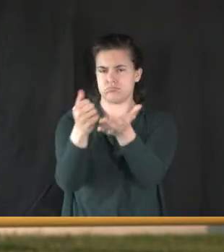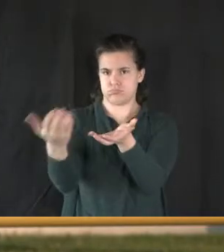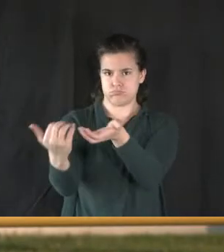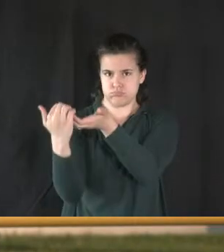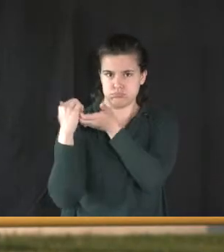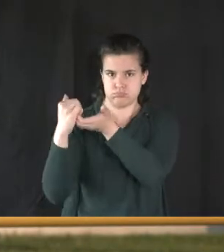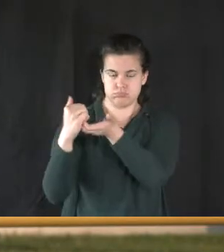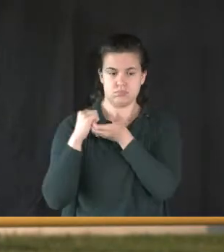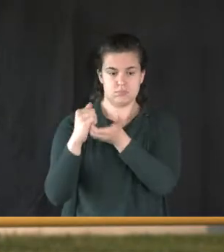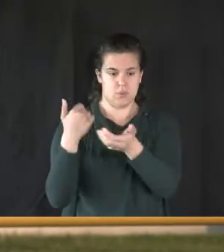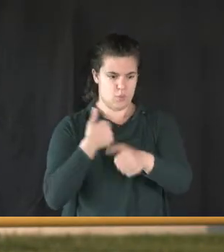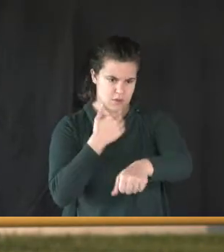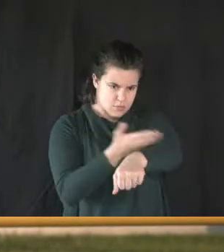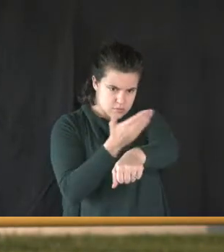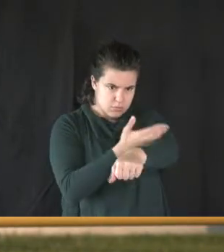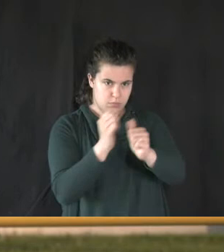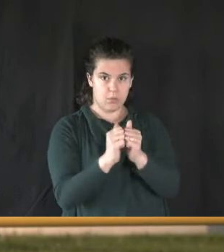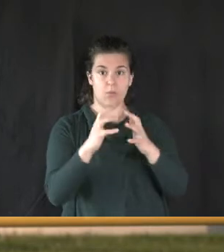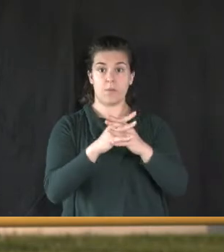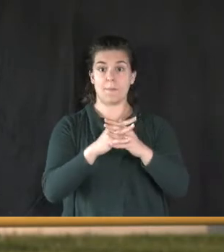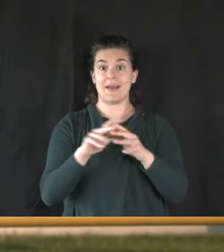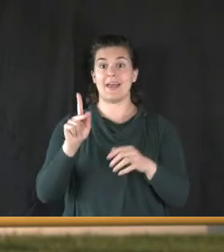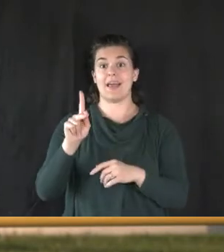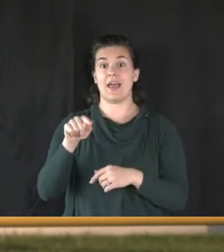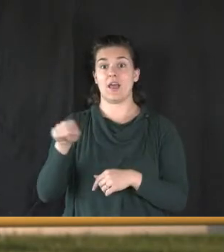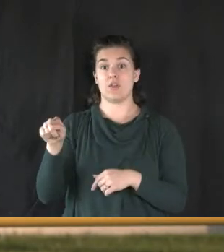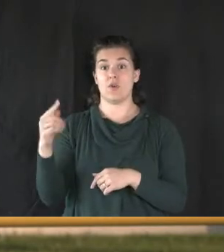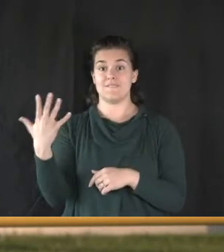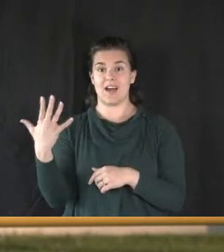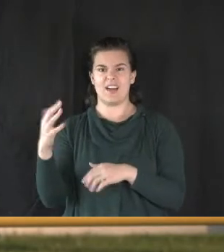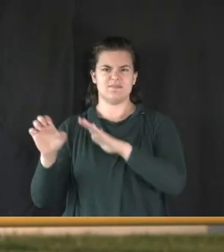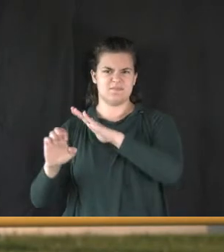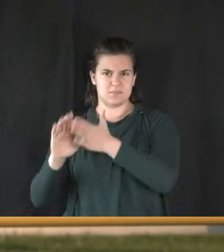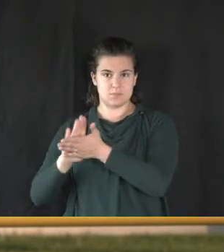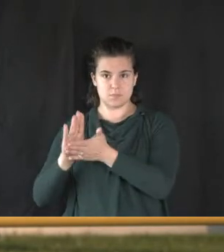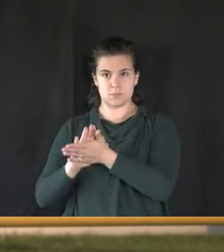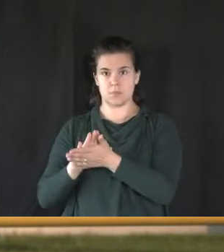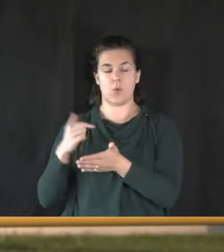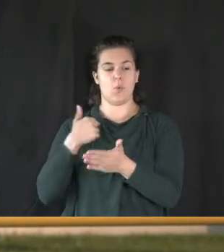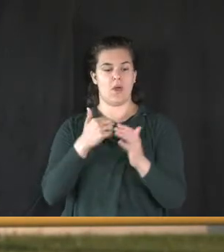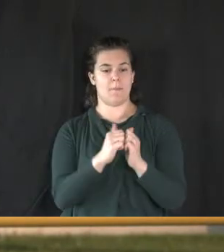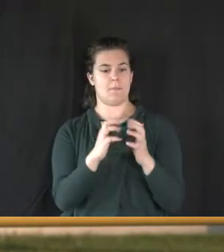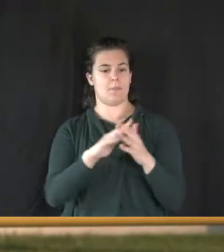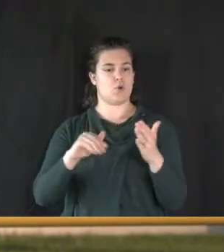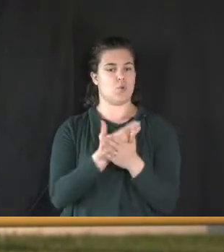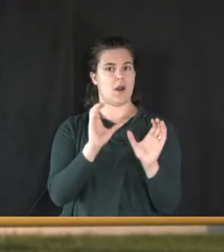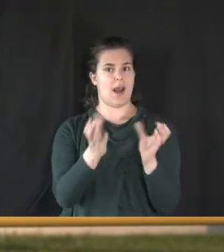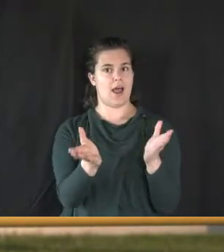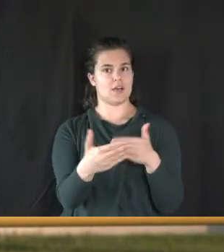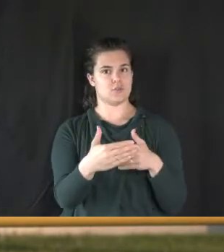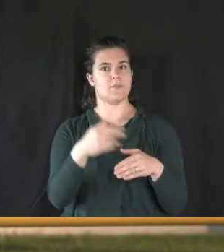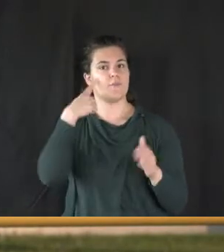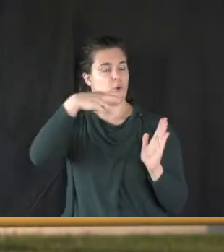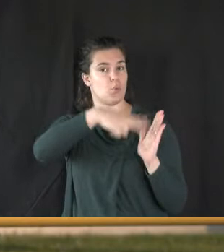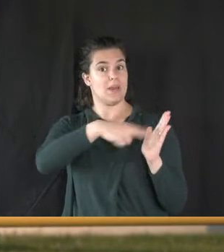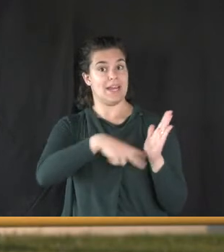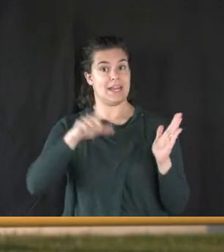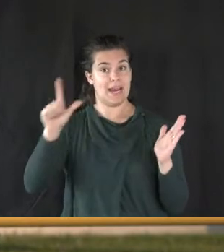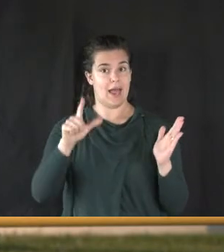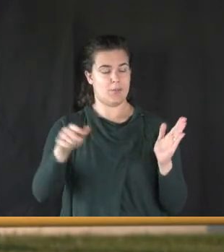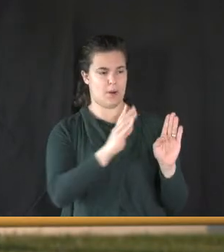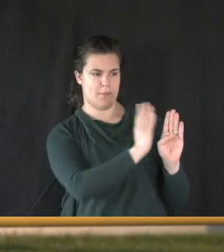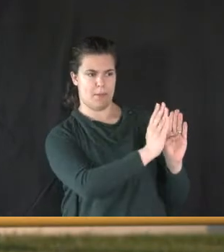the K-5 grade schools in the surrounding neighborhood and hope to have many more in place in the next couple of